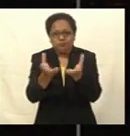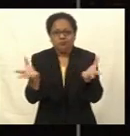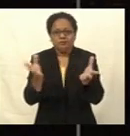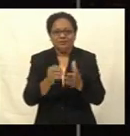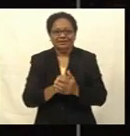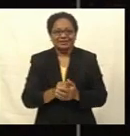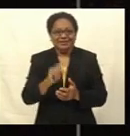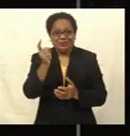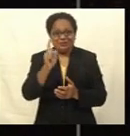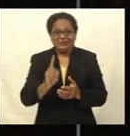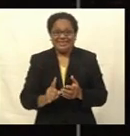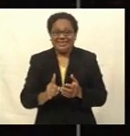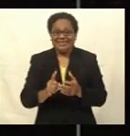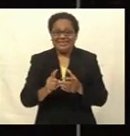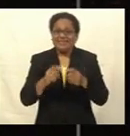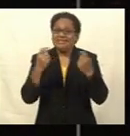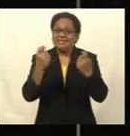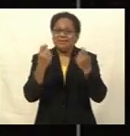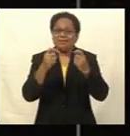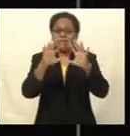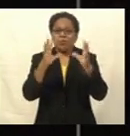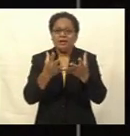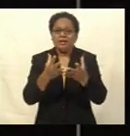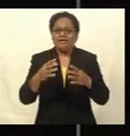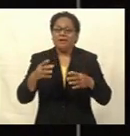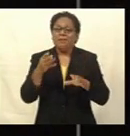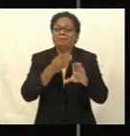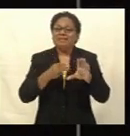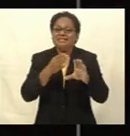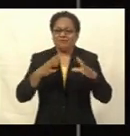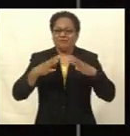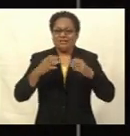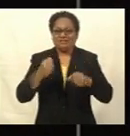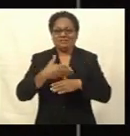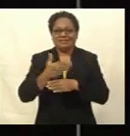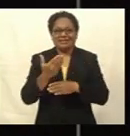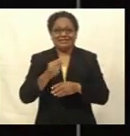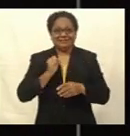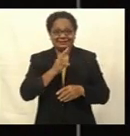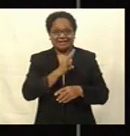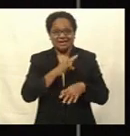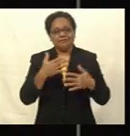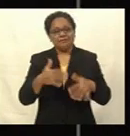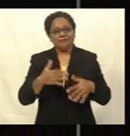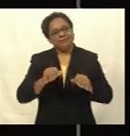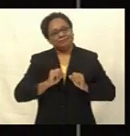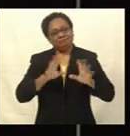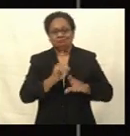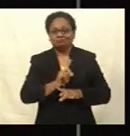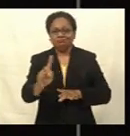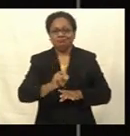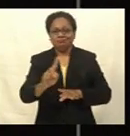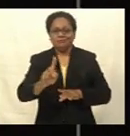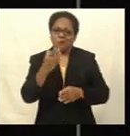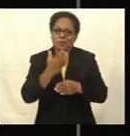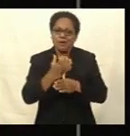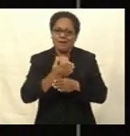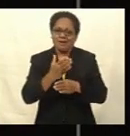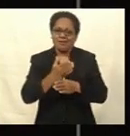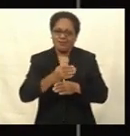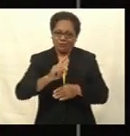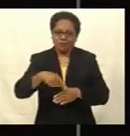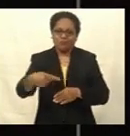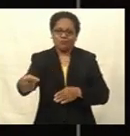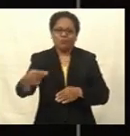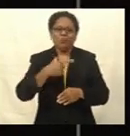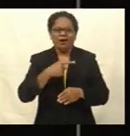Media Freedom Day today, the media are having to leave loved ones behind, adapt to COVID-19 safety measures, and work to continue to